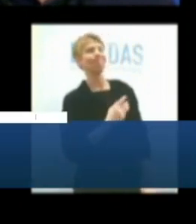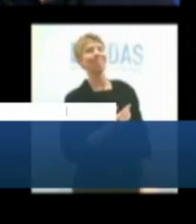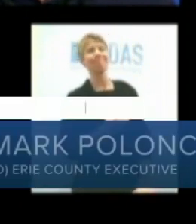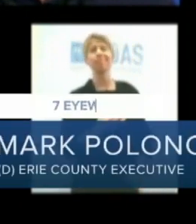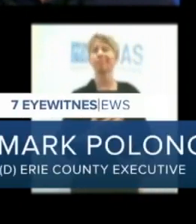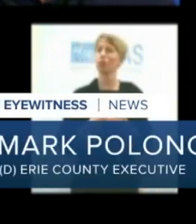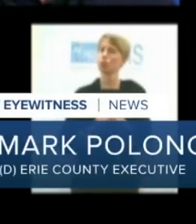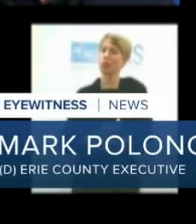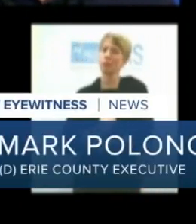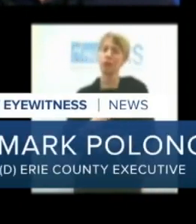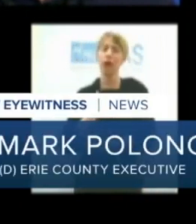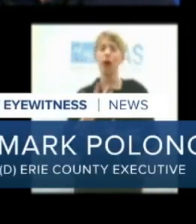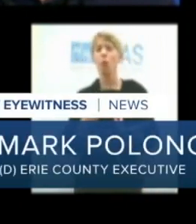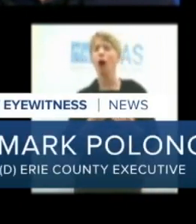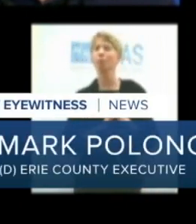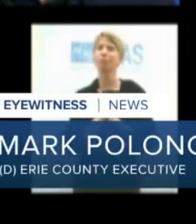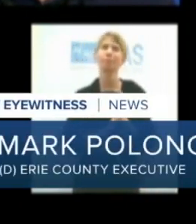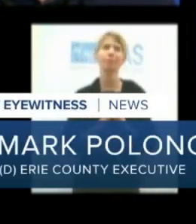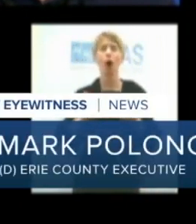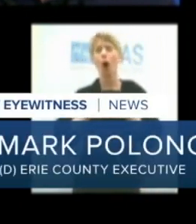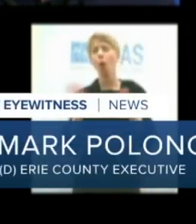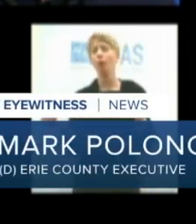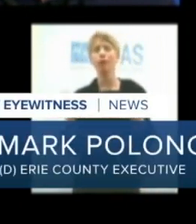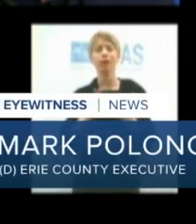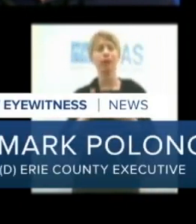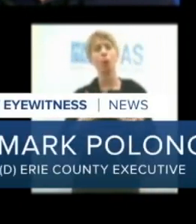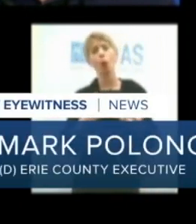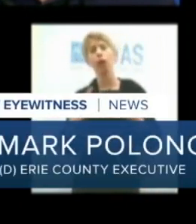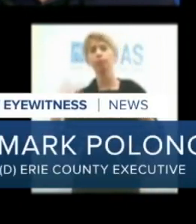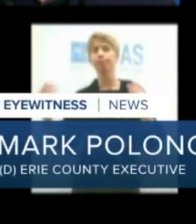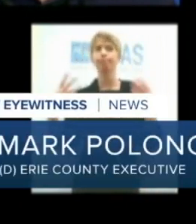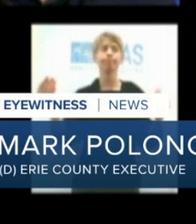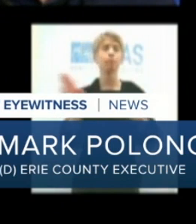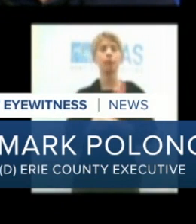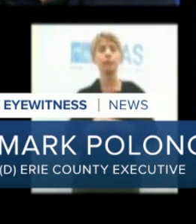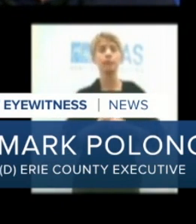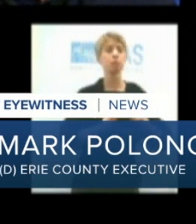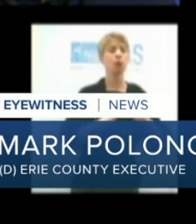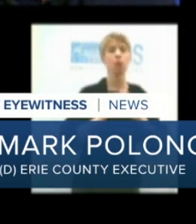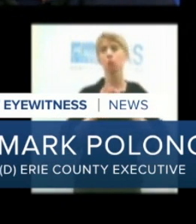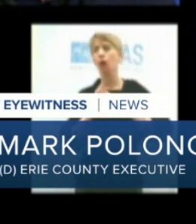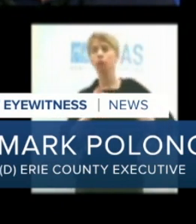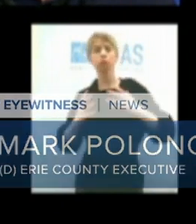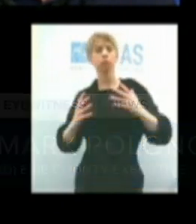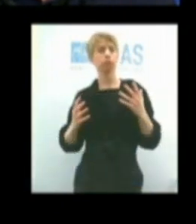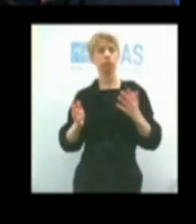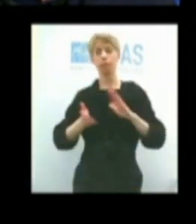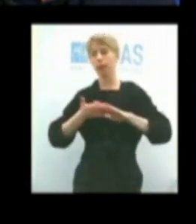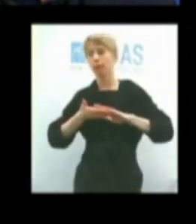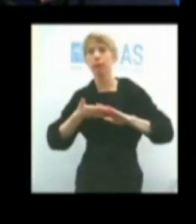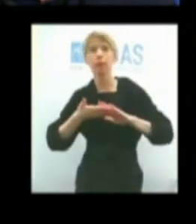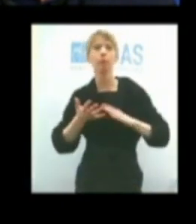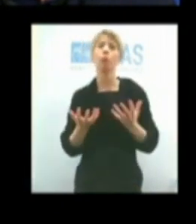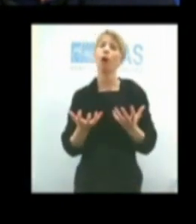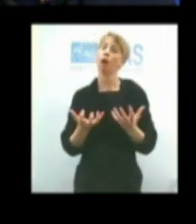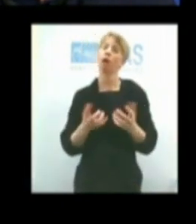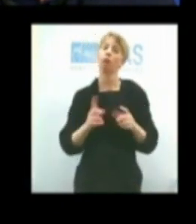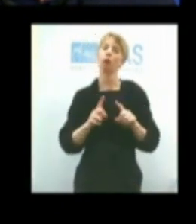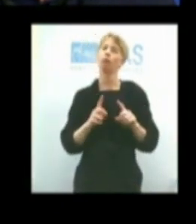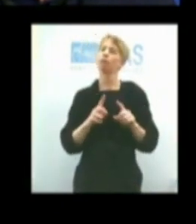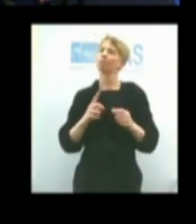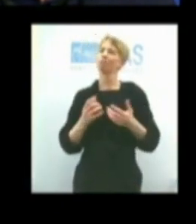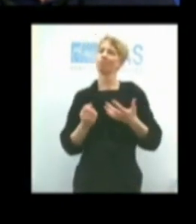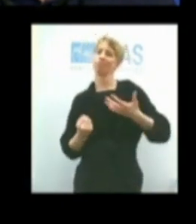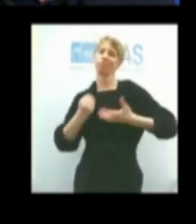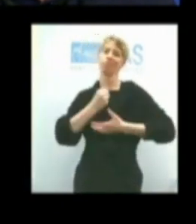reopen. I want to get us reopened as quickly as possible. I want to get our businesses back working. But we also have to do what's best to protect our community. We're